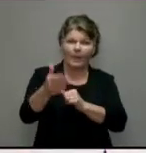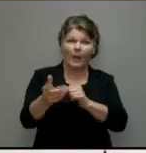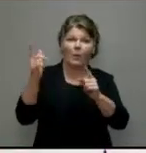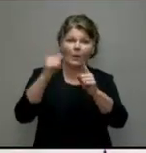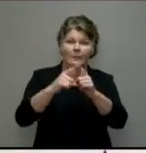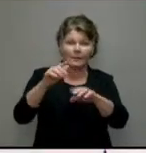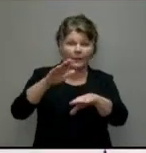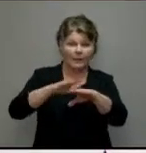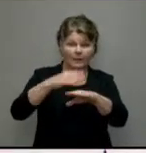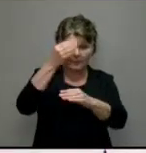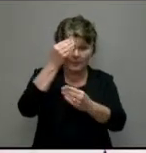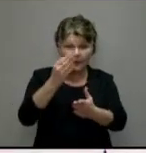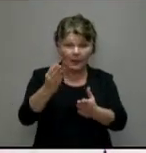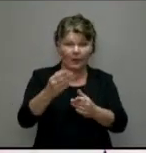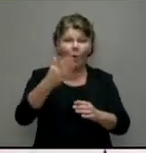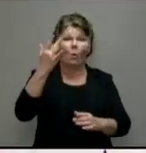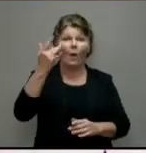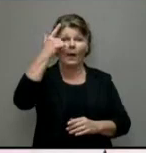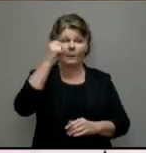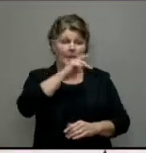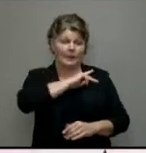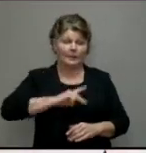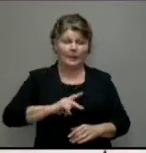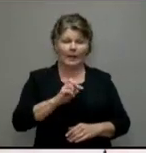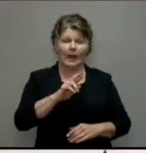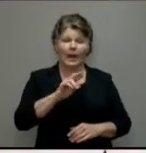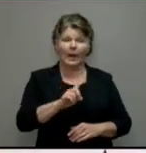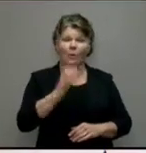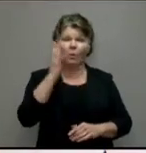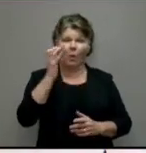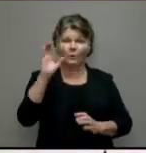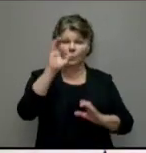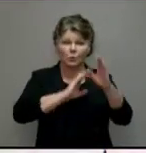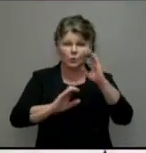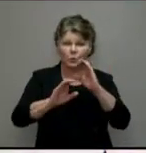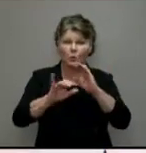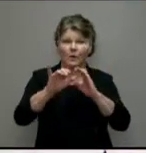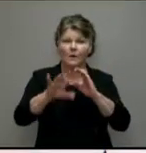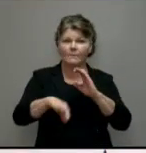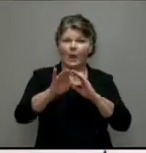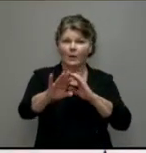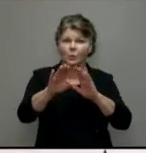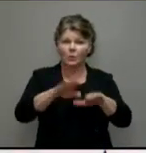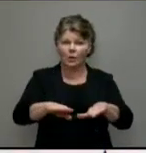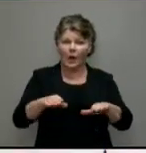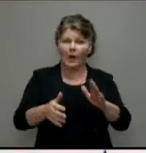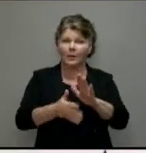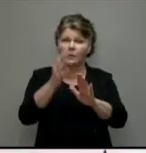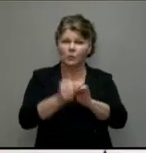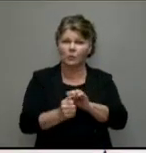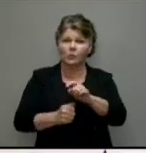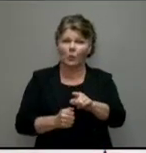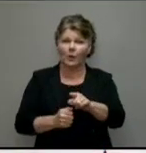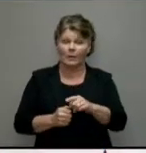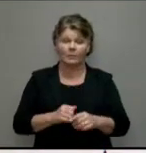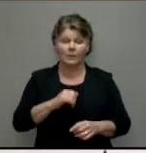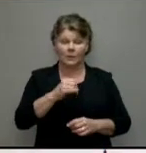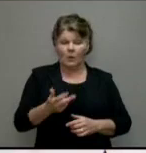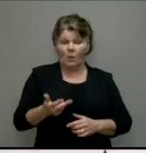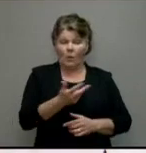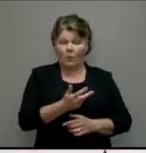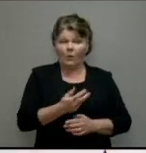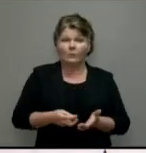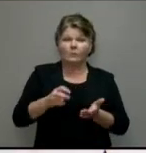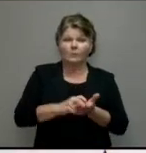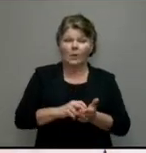you. For Herod is about to search for the child to destroy him.' And he rose and took the child and his mother by night and departed to